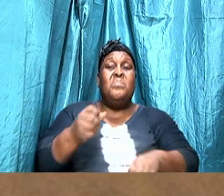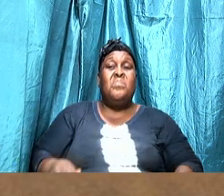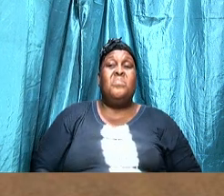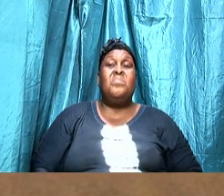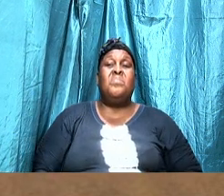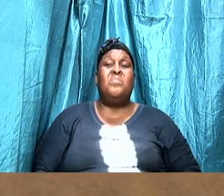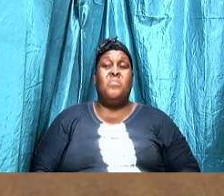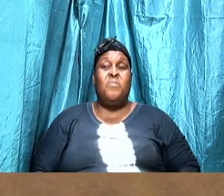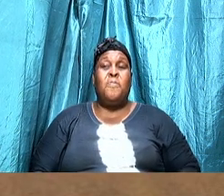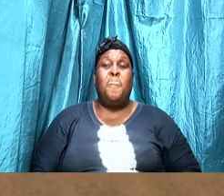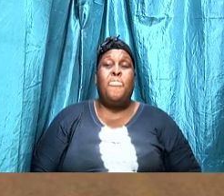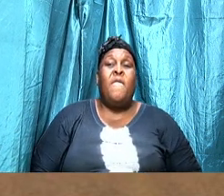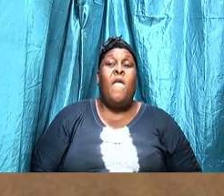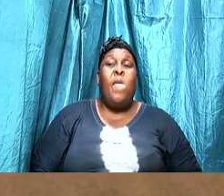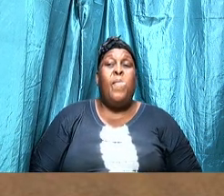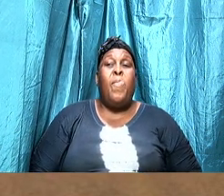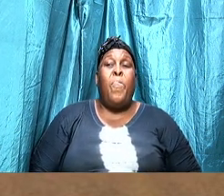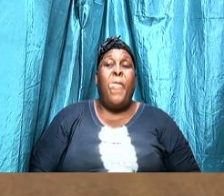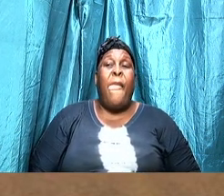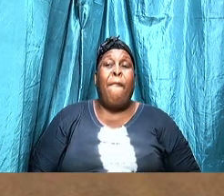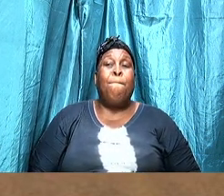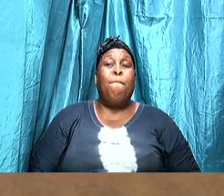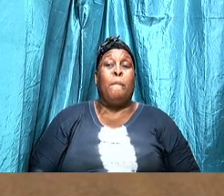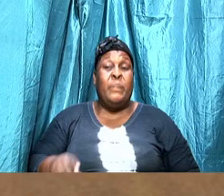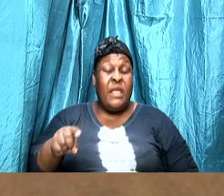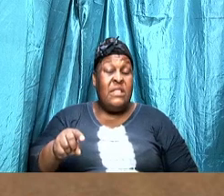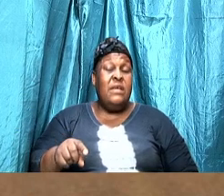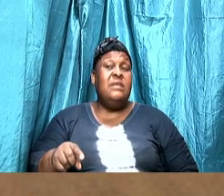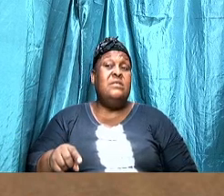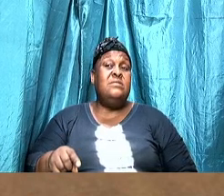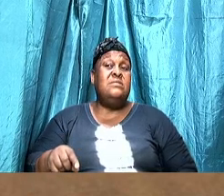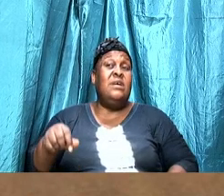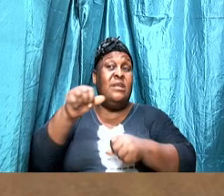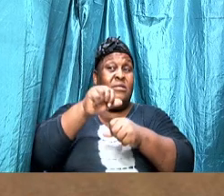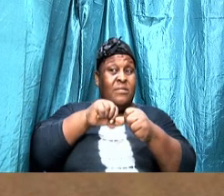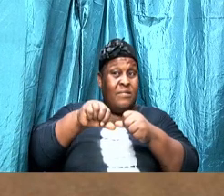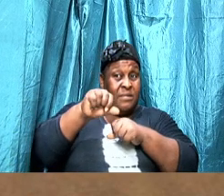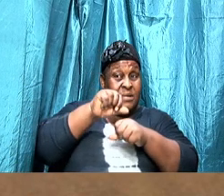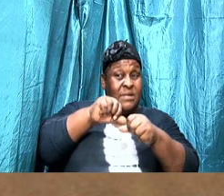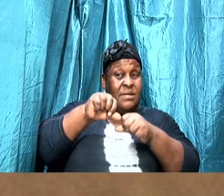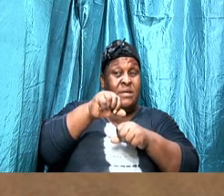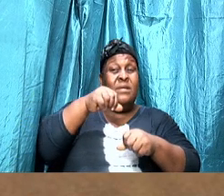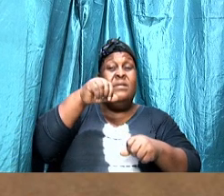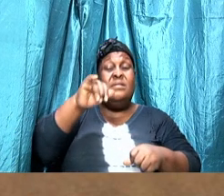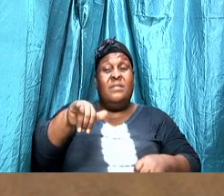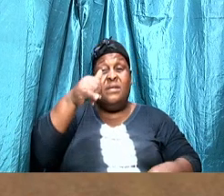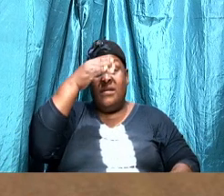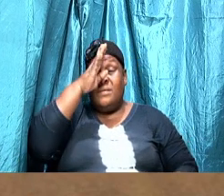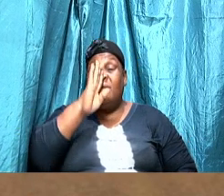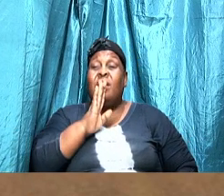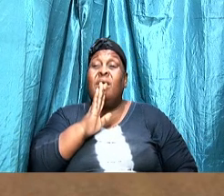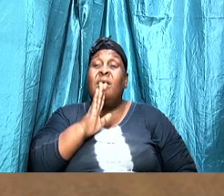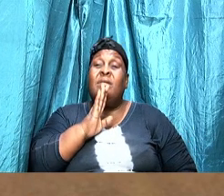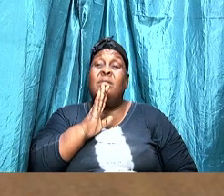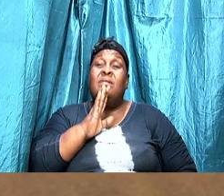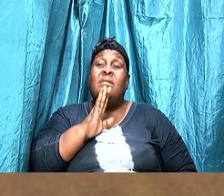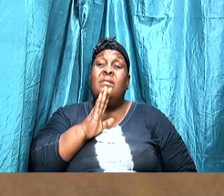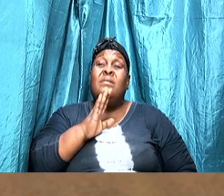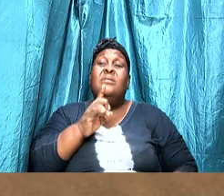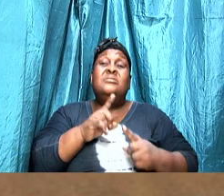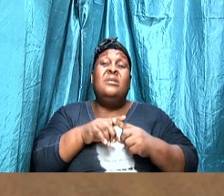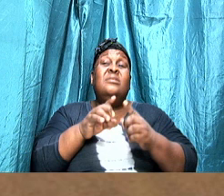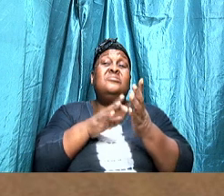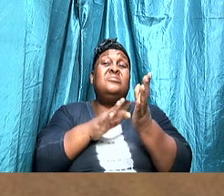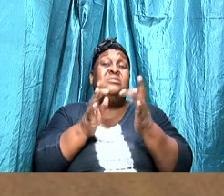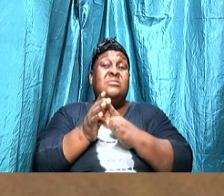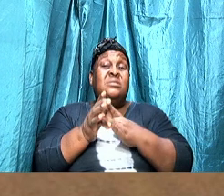bound, right? So this is the anointing that God has, that was upon Jesus, was for